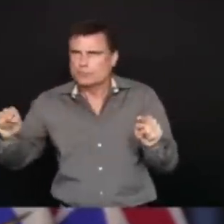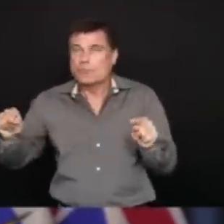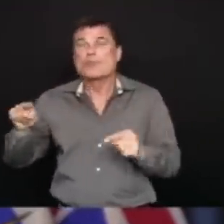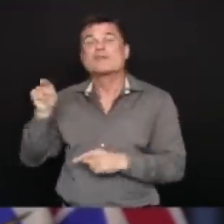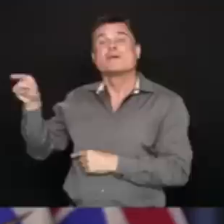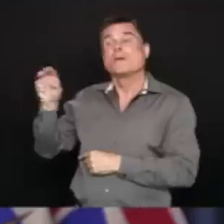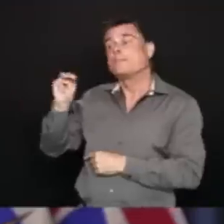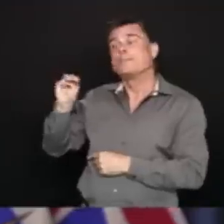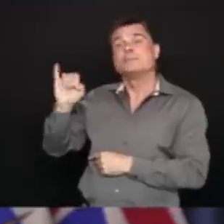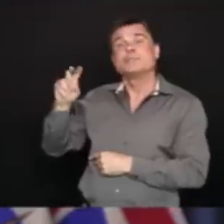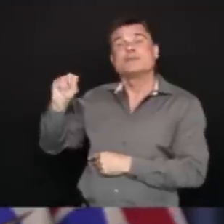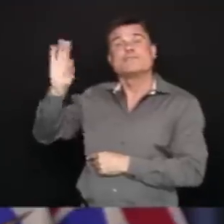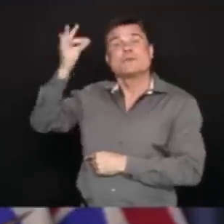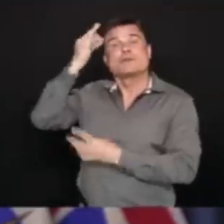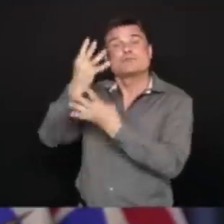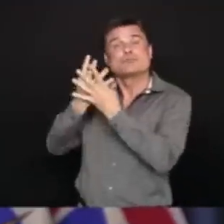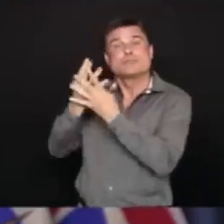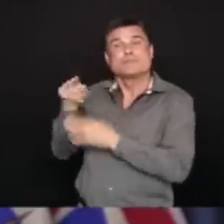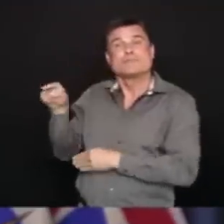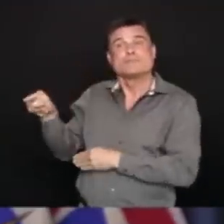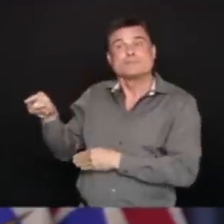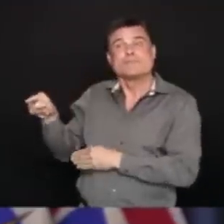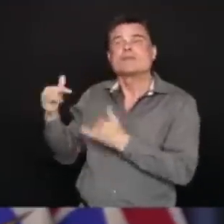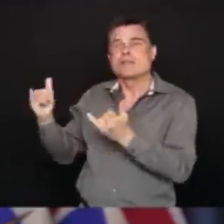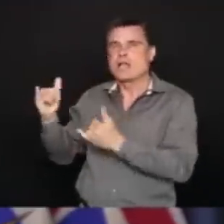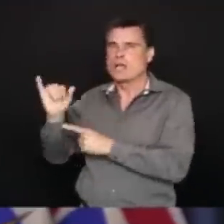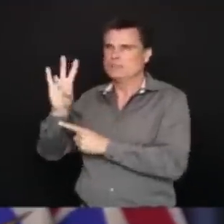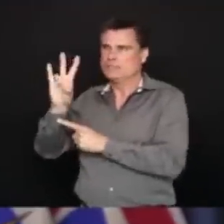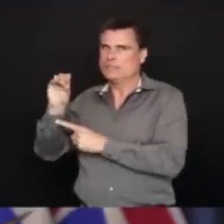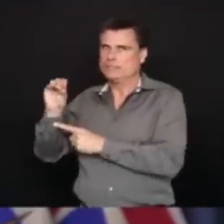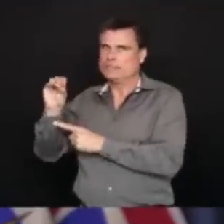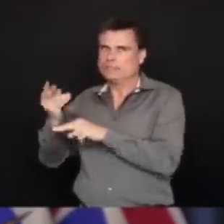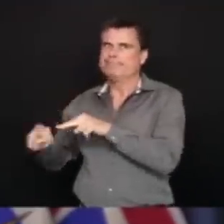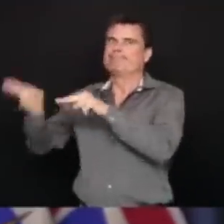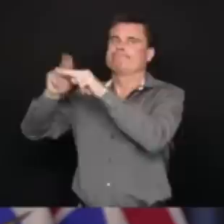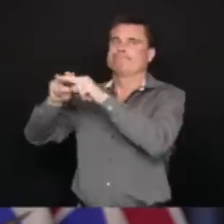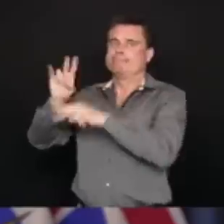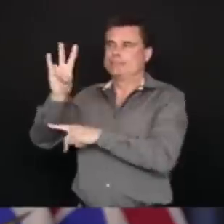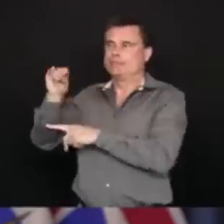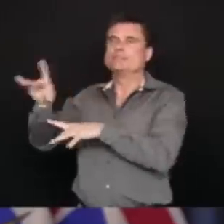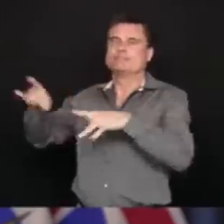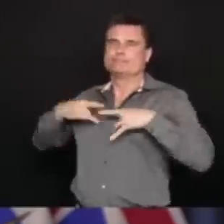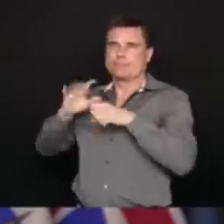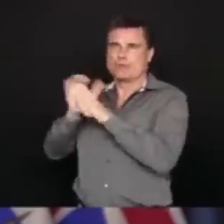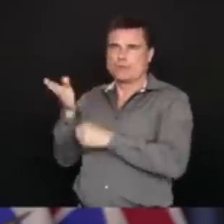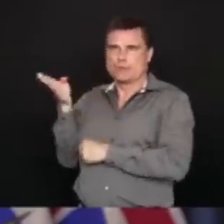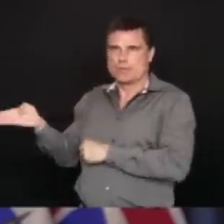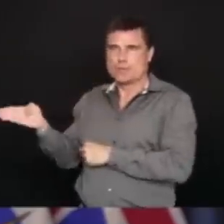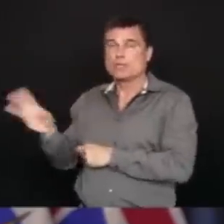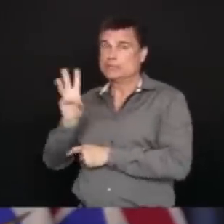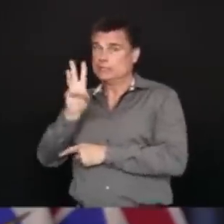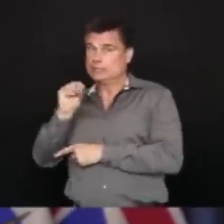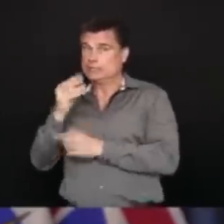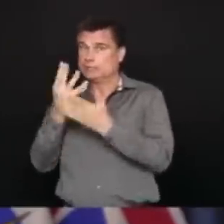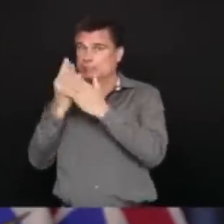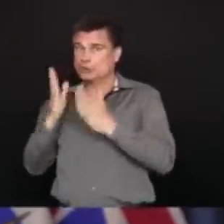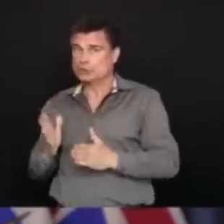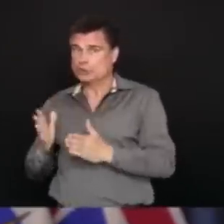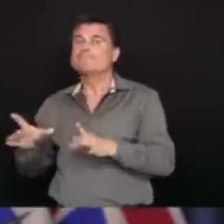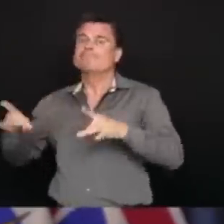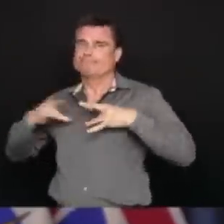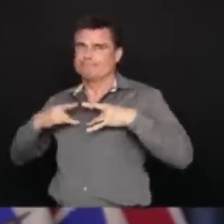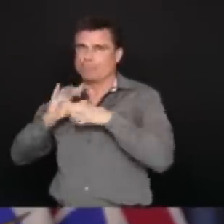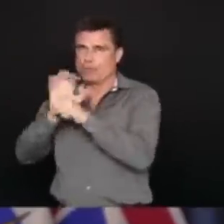people who have been affected by COVID-19, including 60 inmates. There are no new cases,